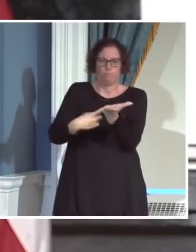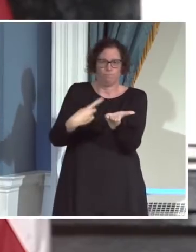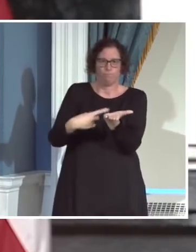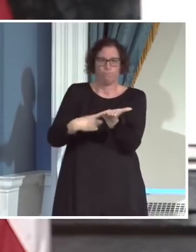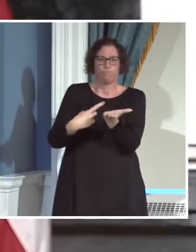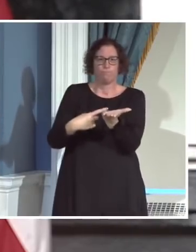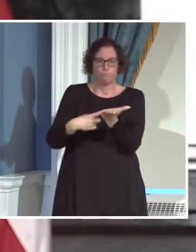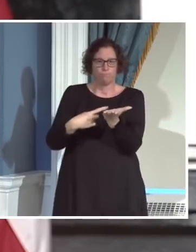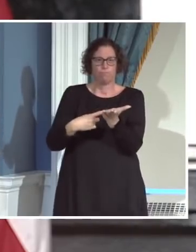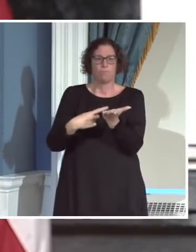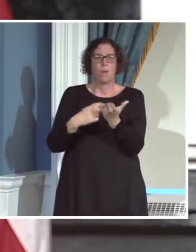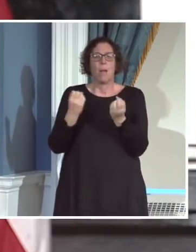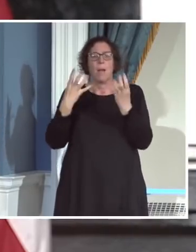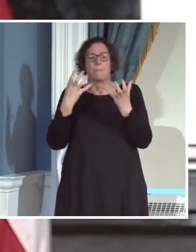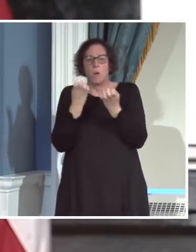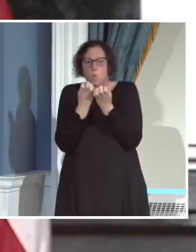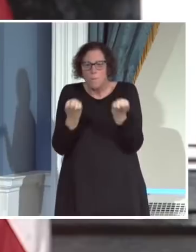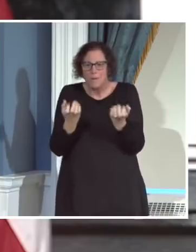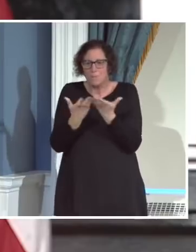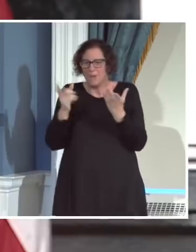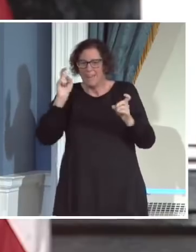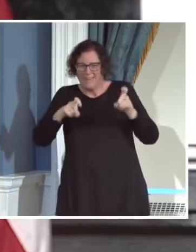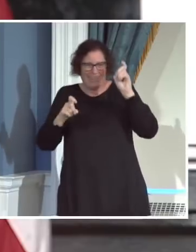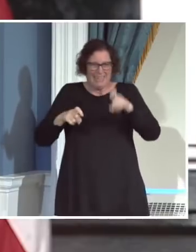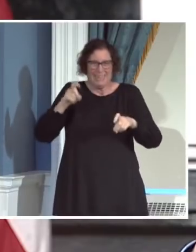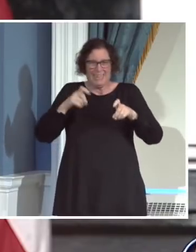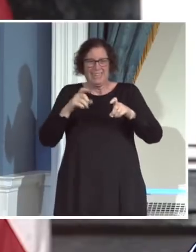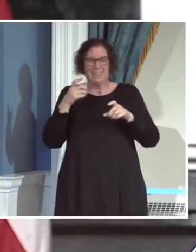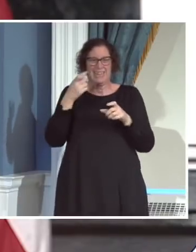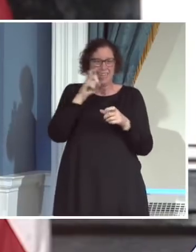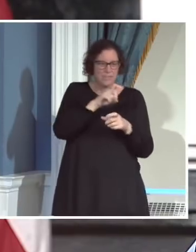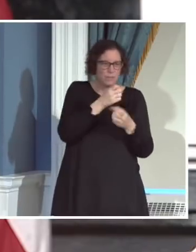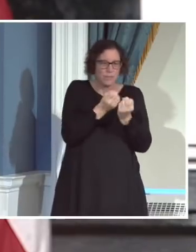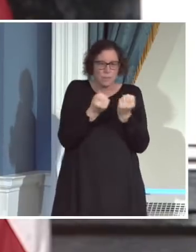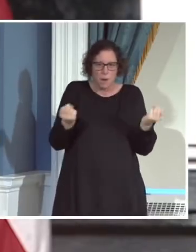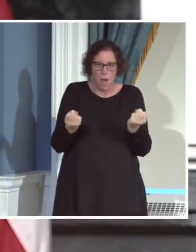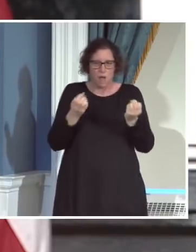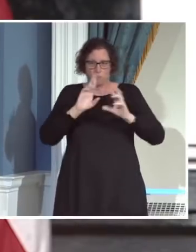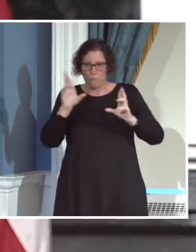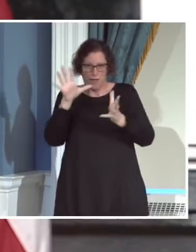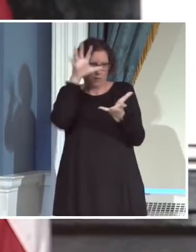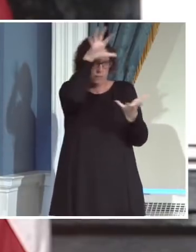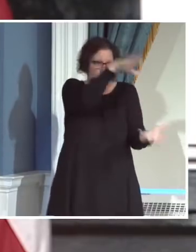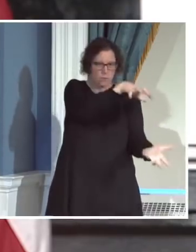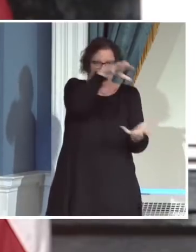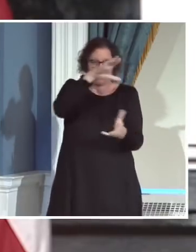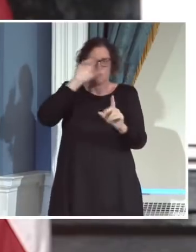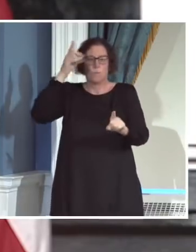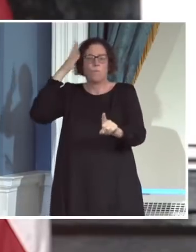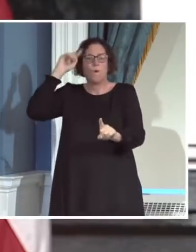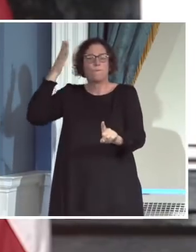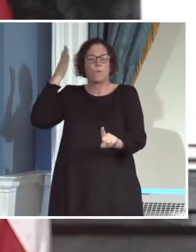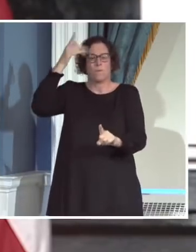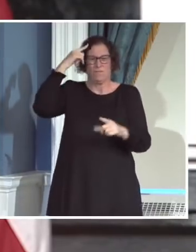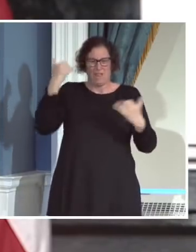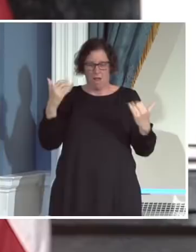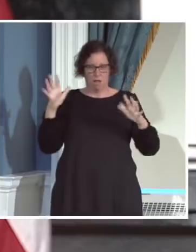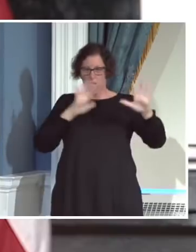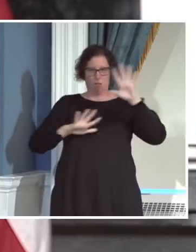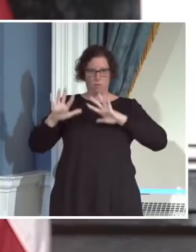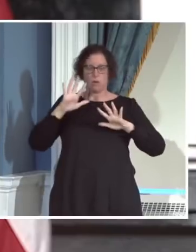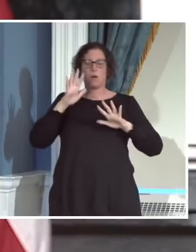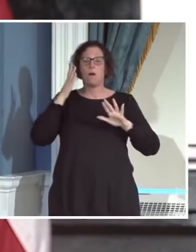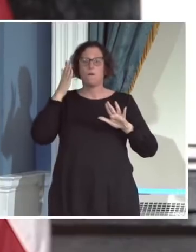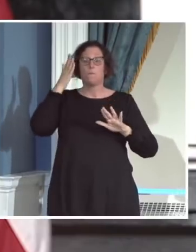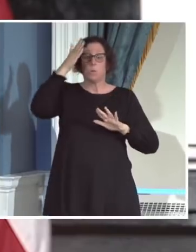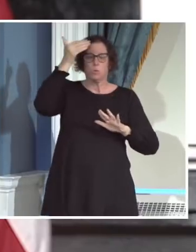equipment, supplies, how we're going to build up a national healthcare core that's much, much deeper than what we have now to